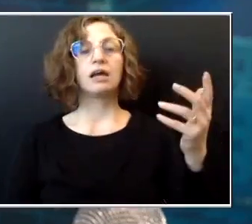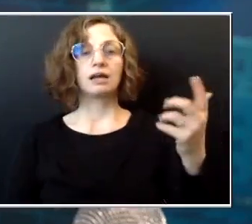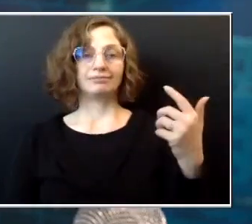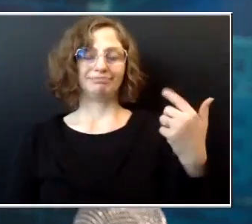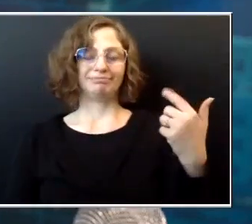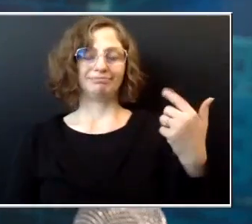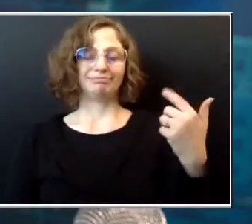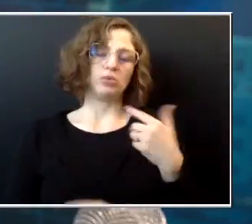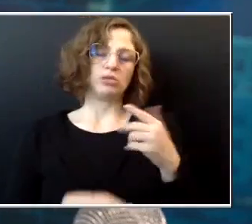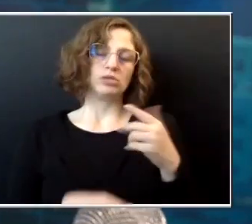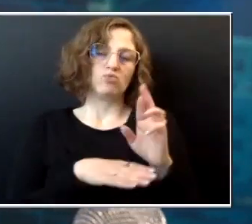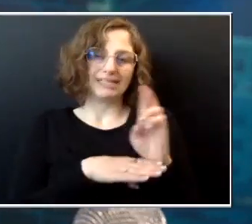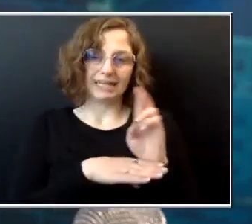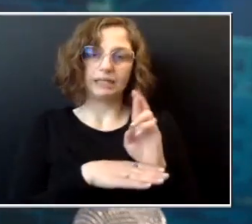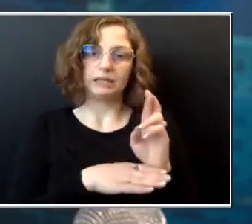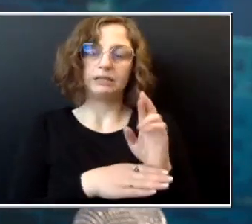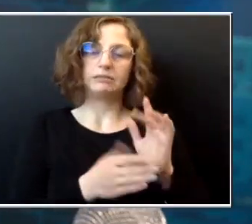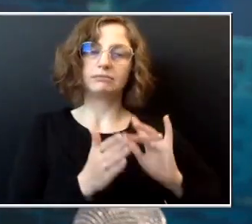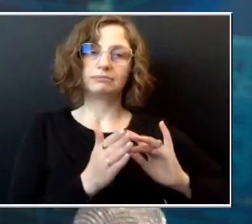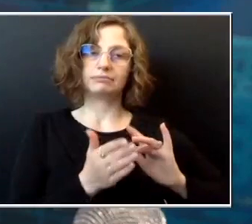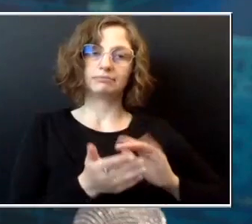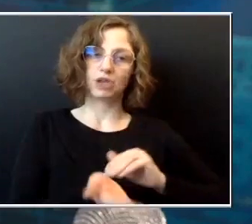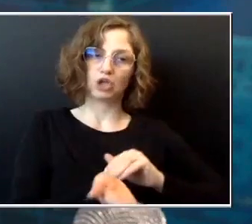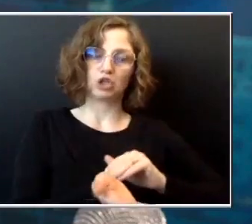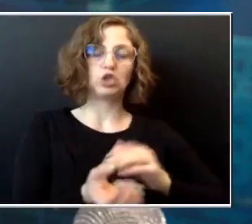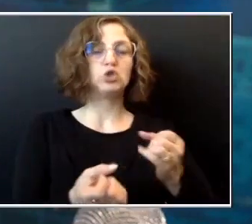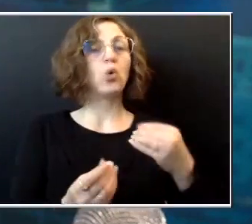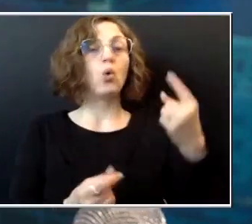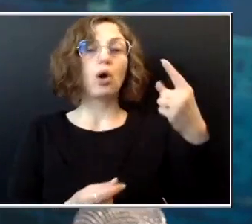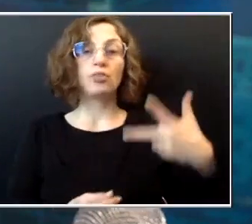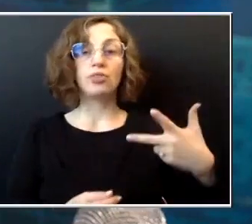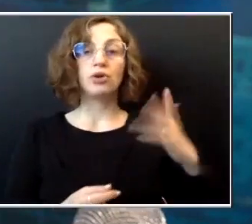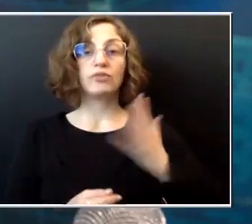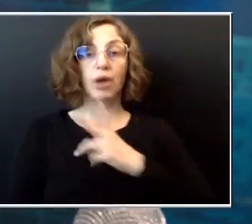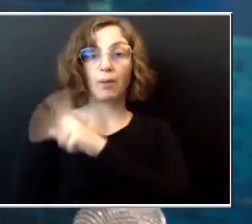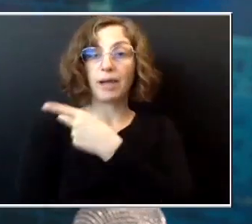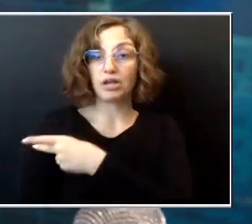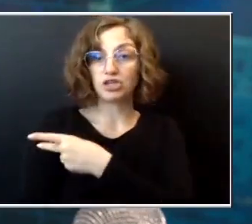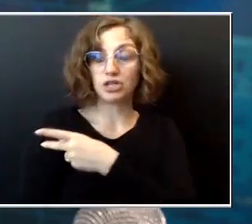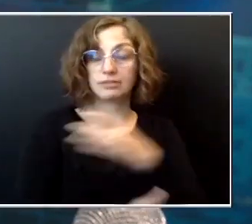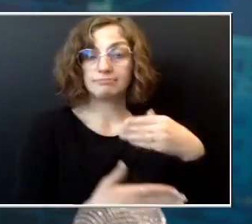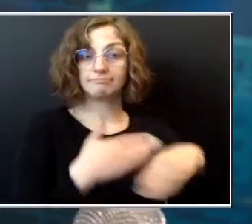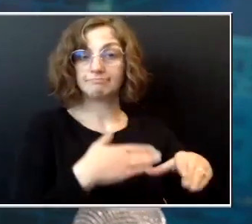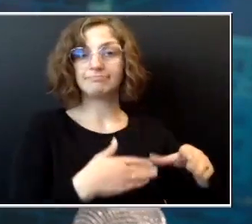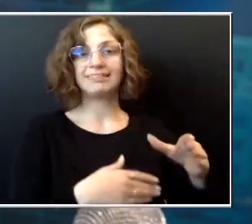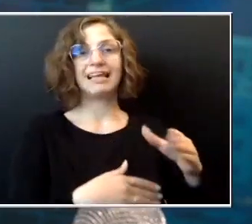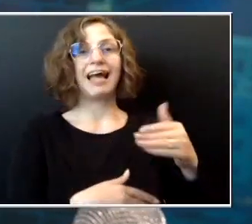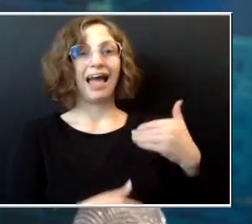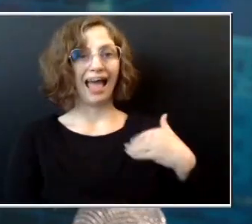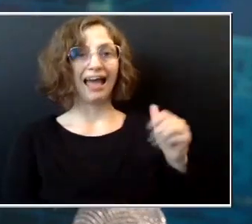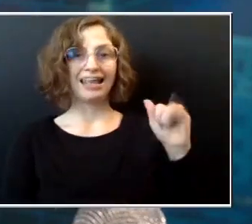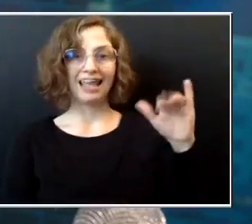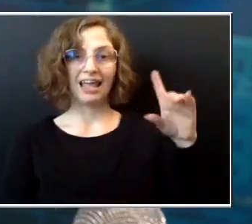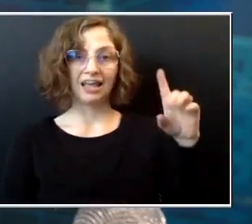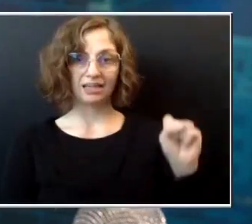patients. 1/3 of the patients we admitted to our service had AIDS. 85% of them died on that